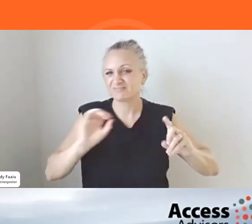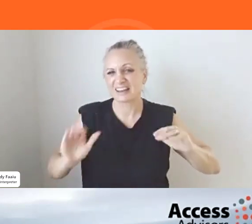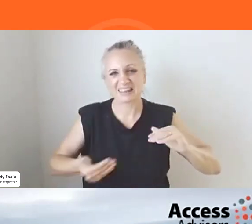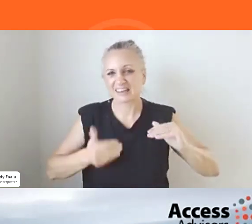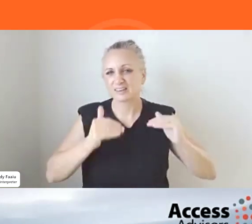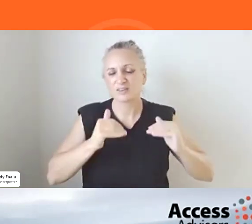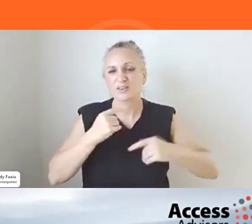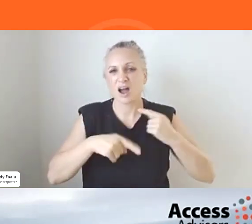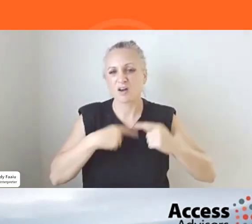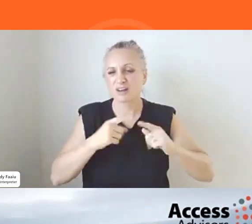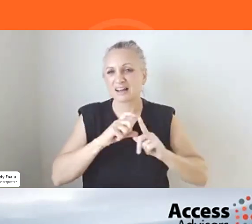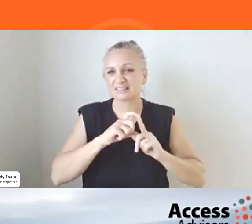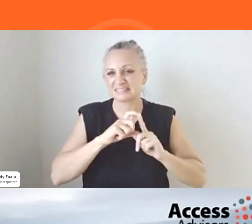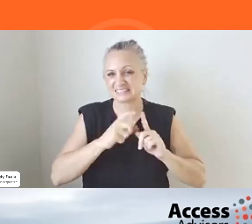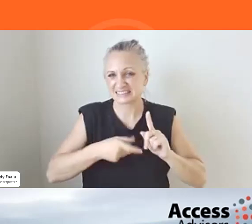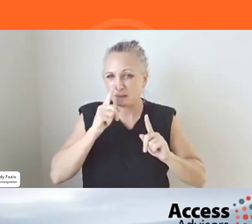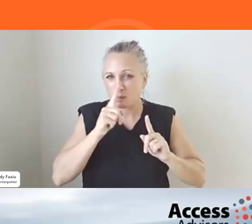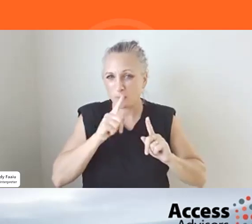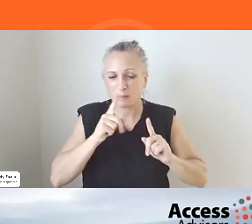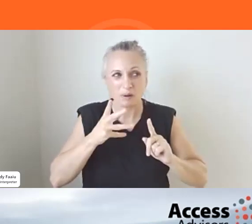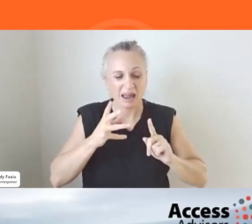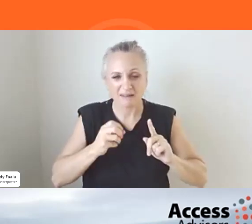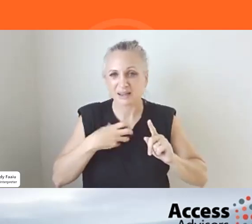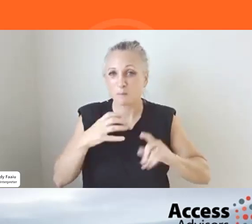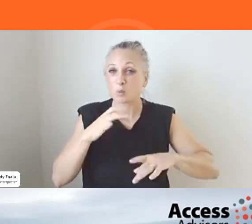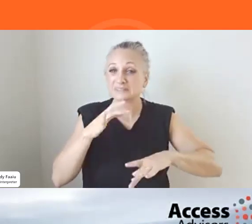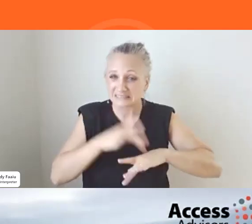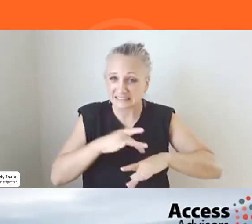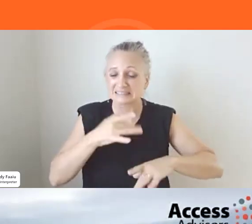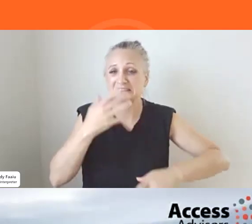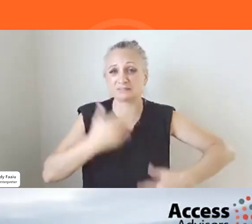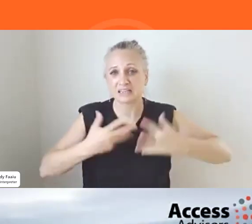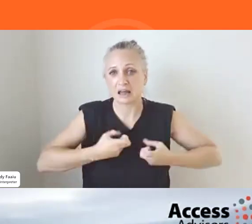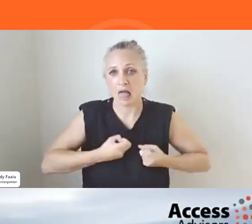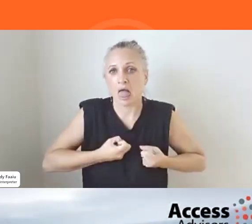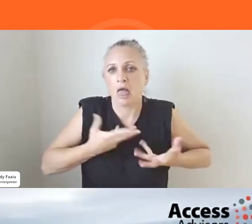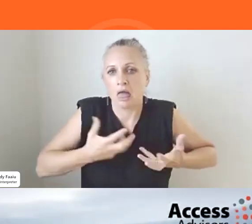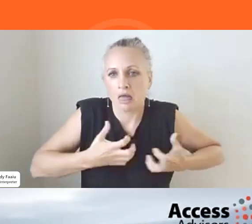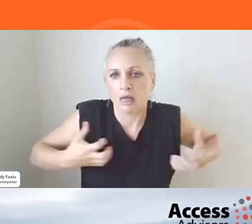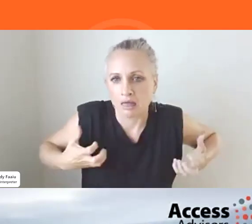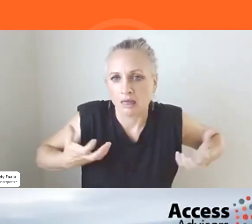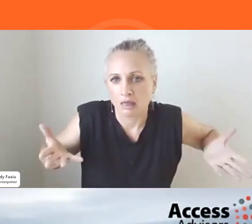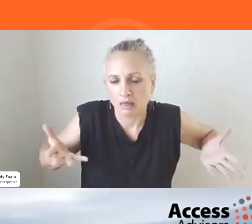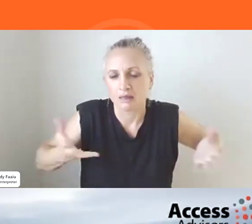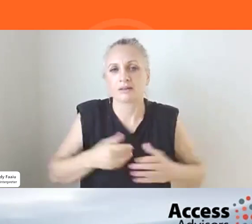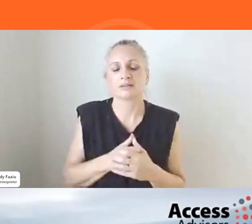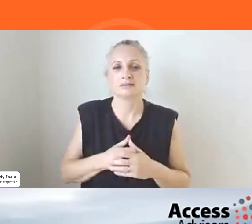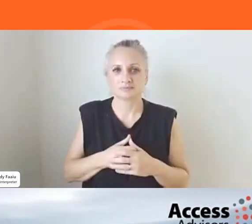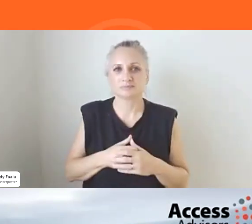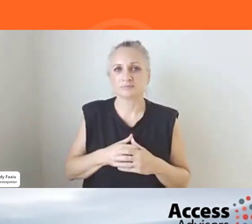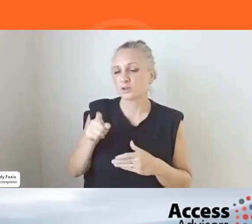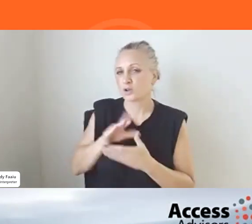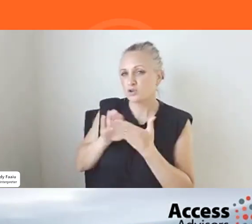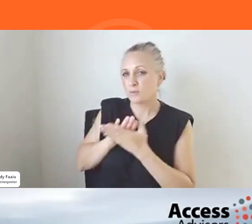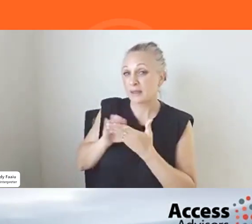to disclose more sensitive data that was raised in the previous panel? Like when you're working with the